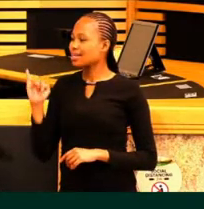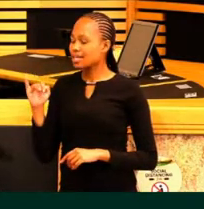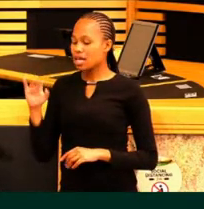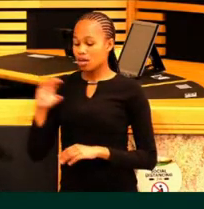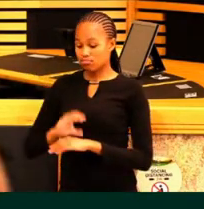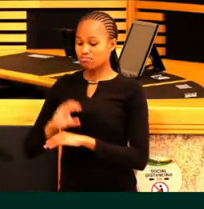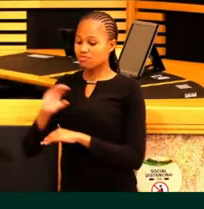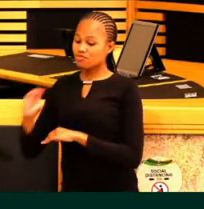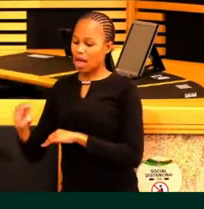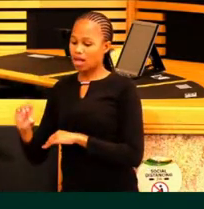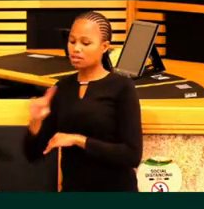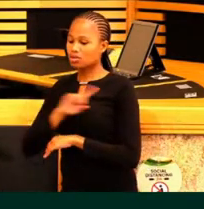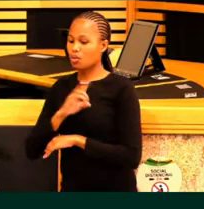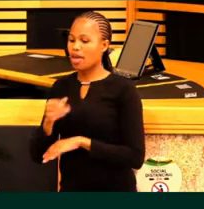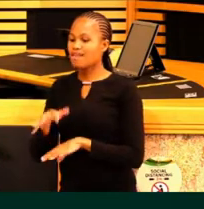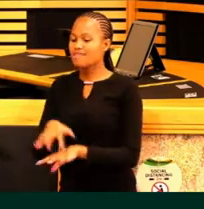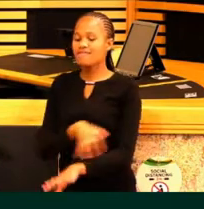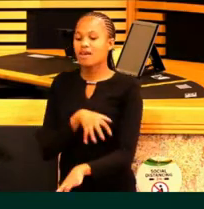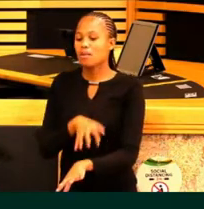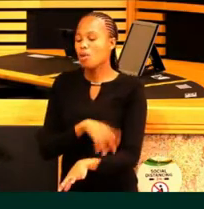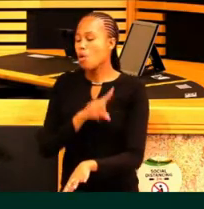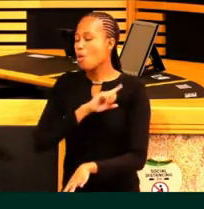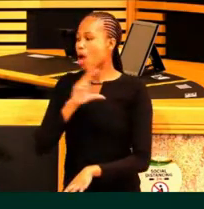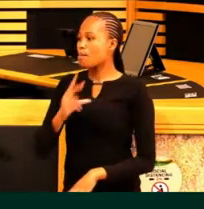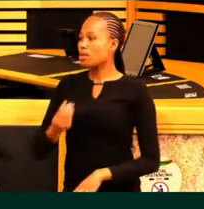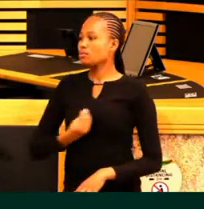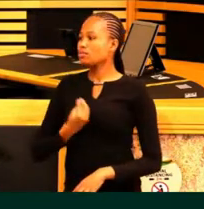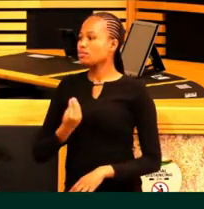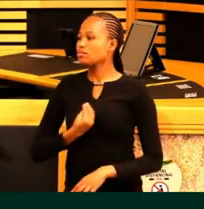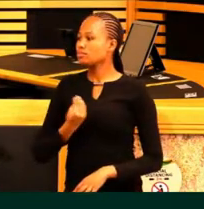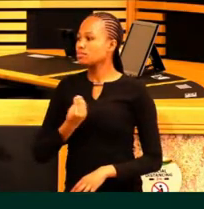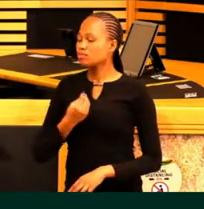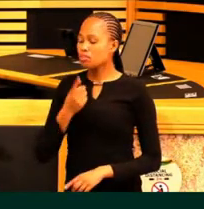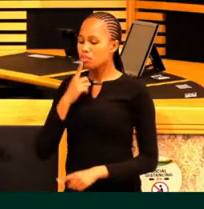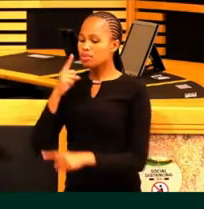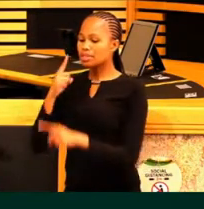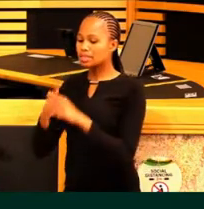because they were told